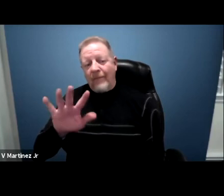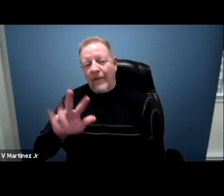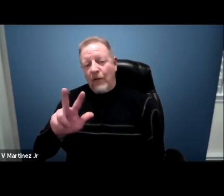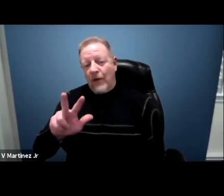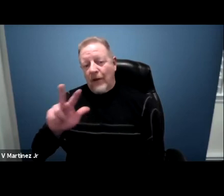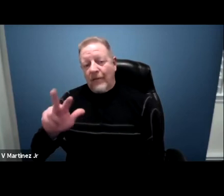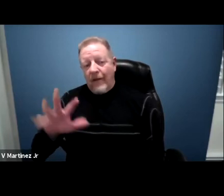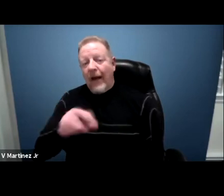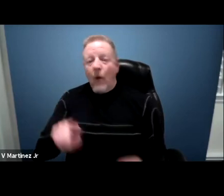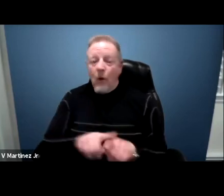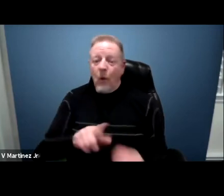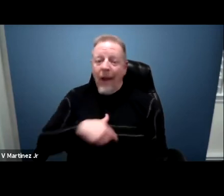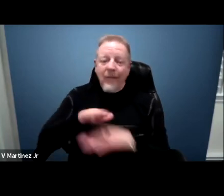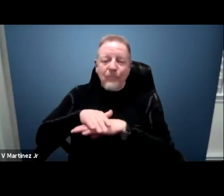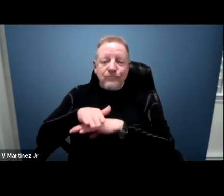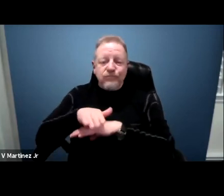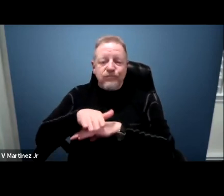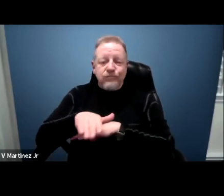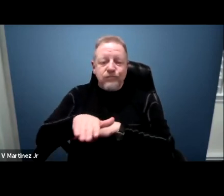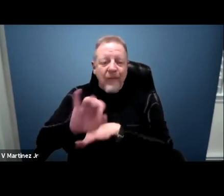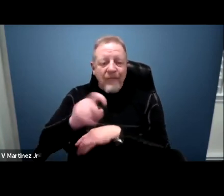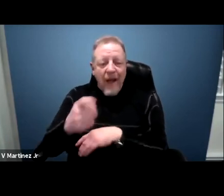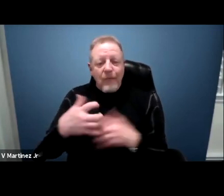though that is also getting